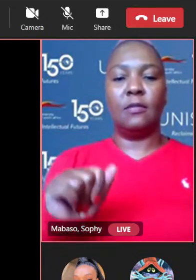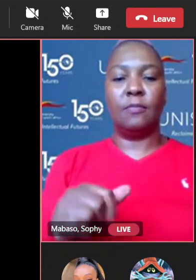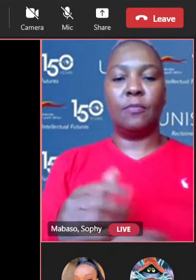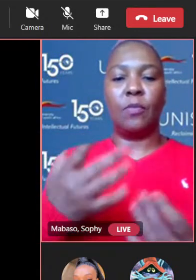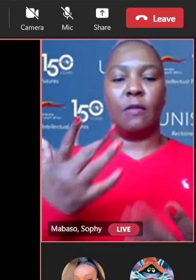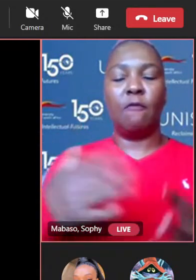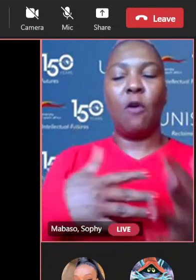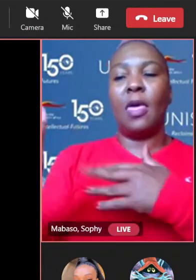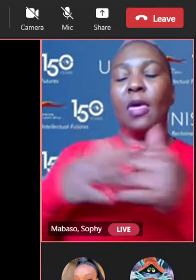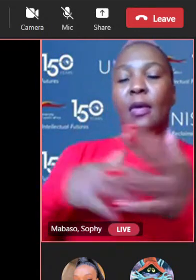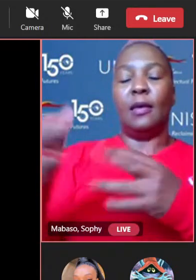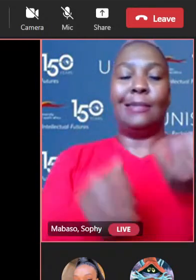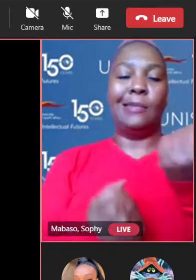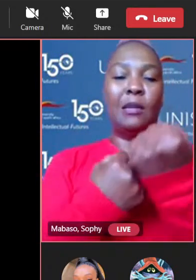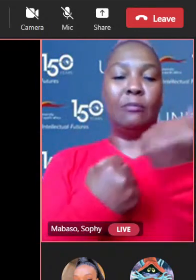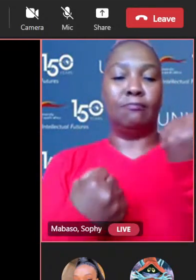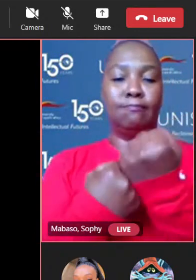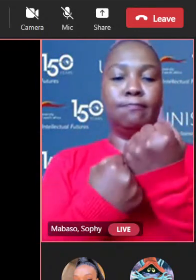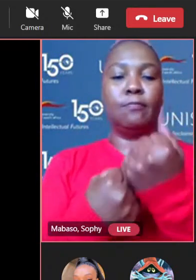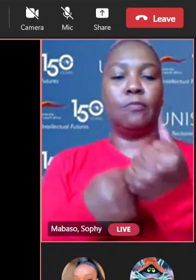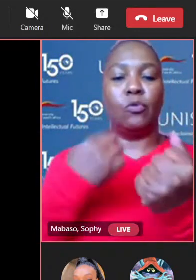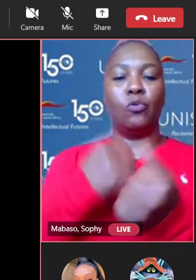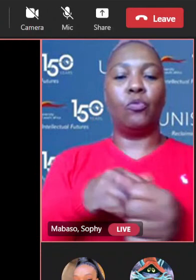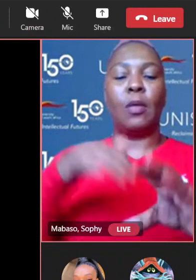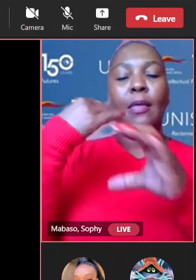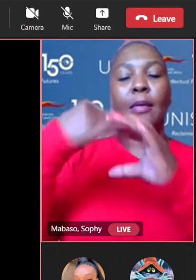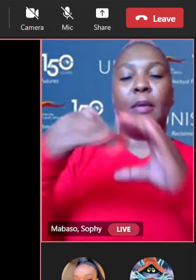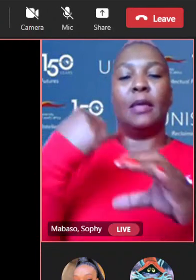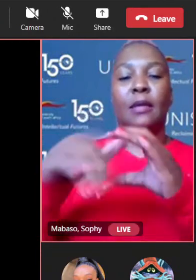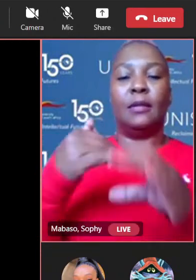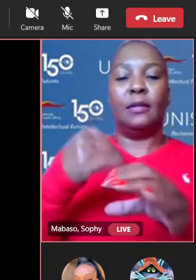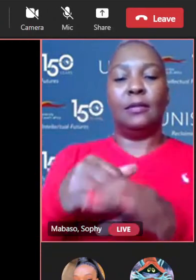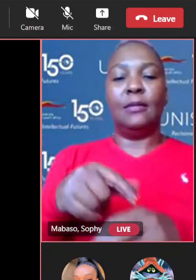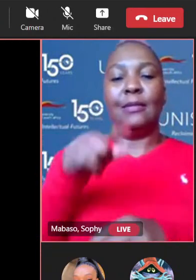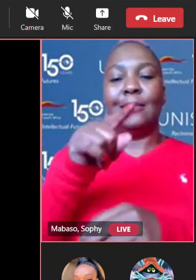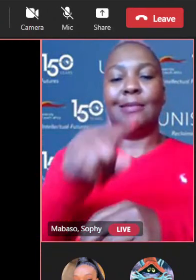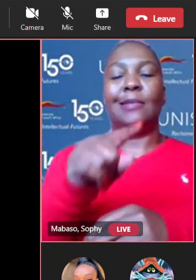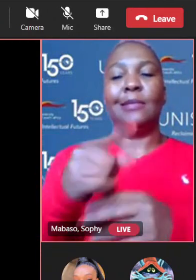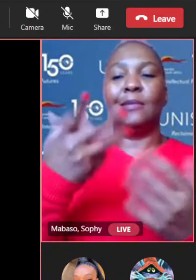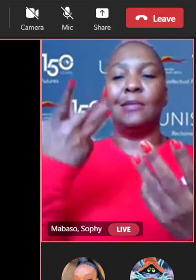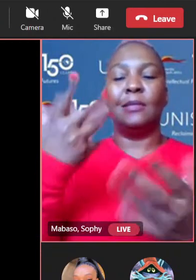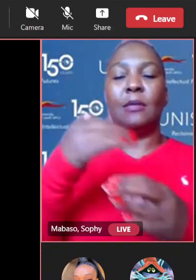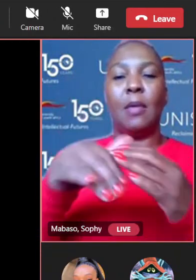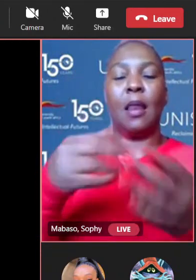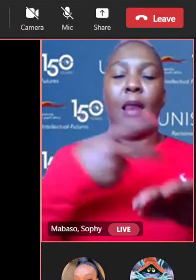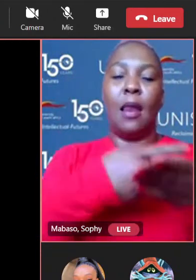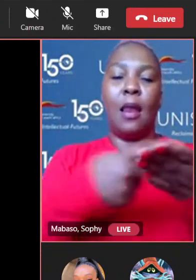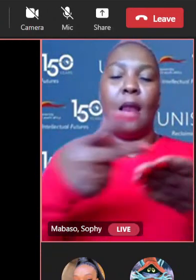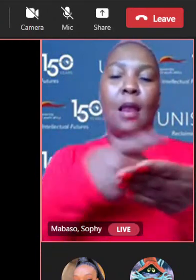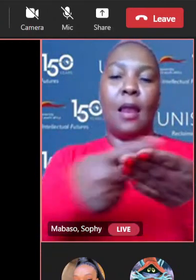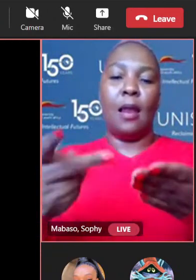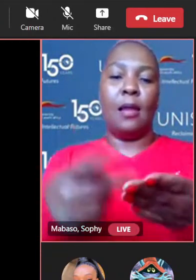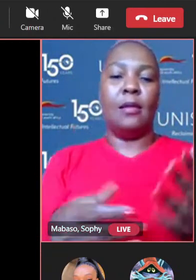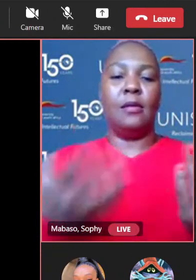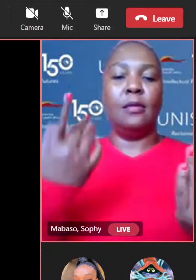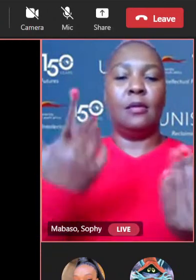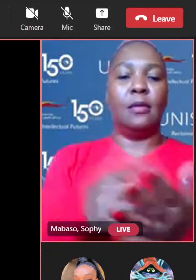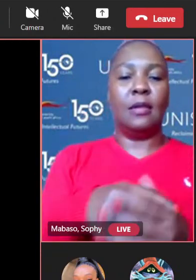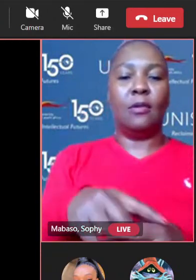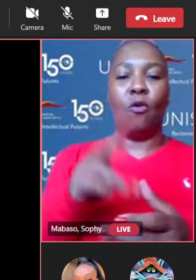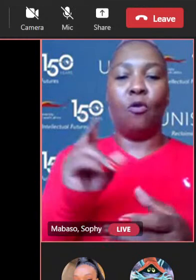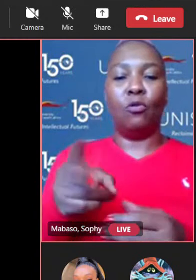support, you email this Enquire email address. We also have a mailbox that is called Data